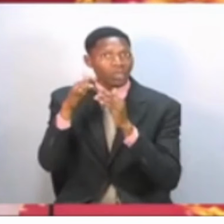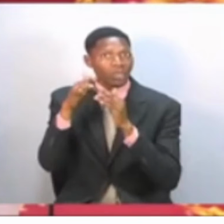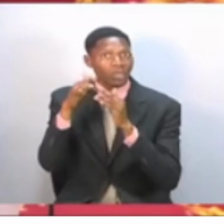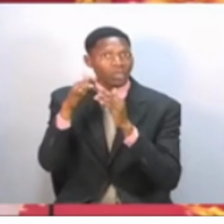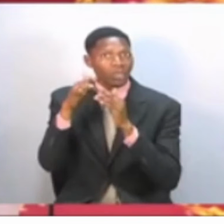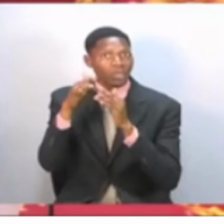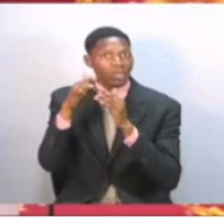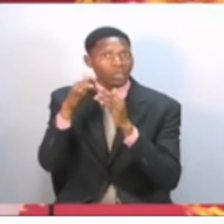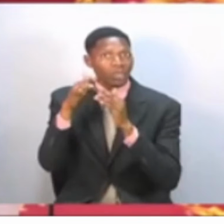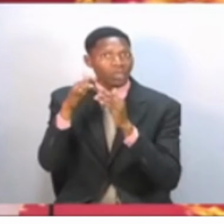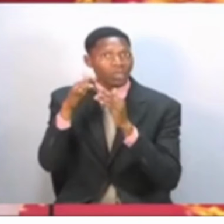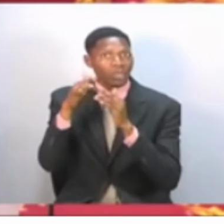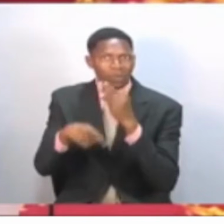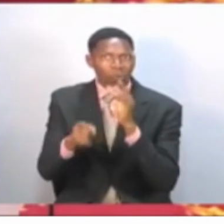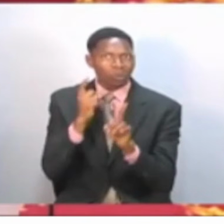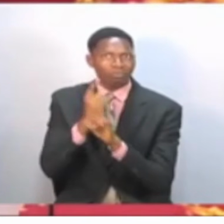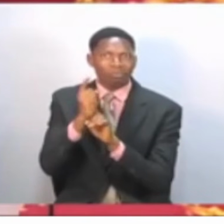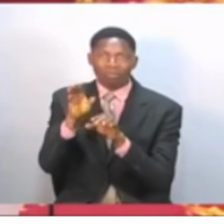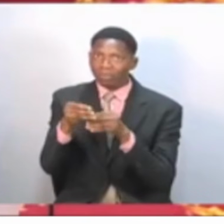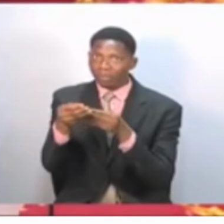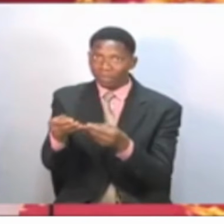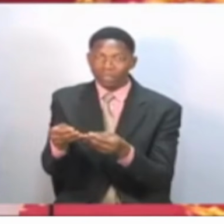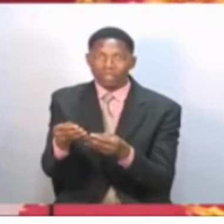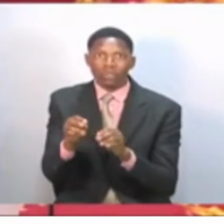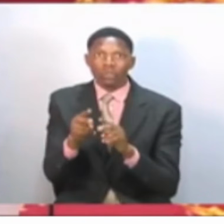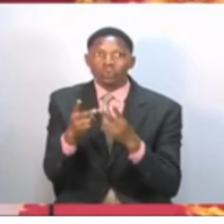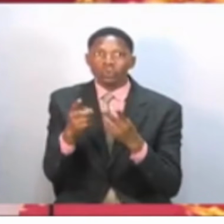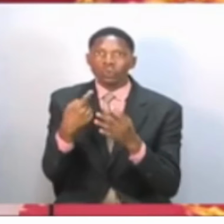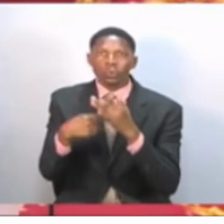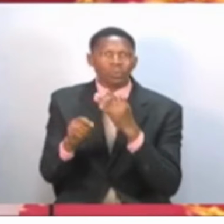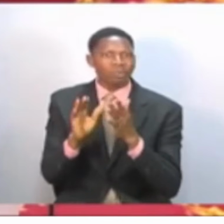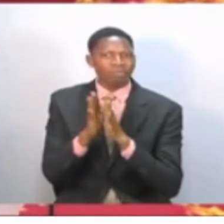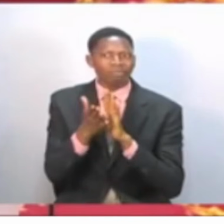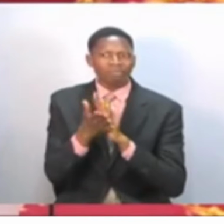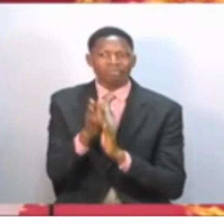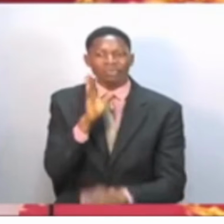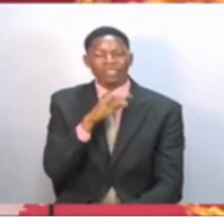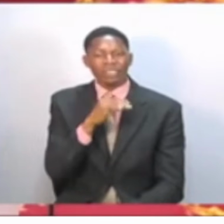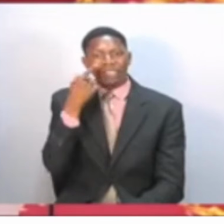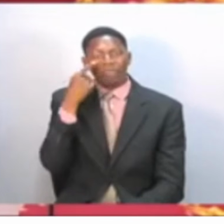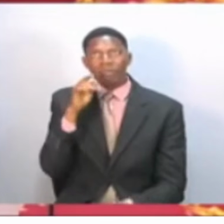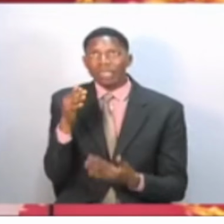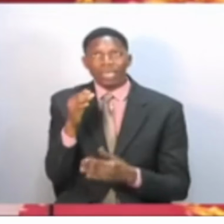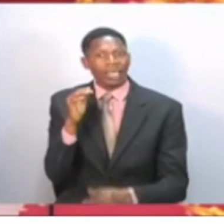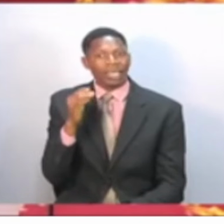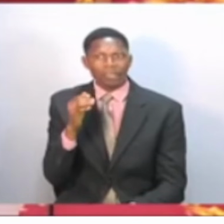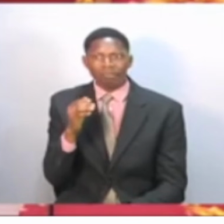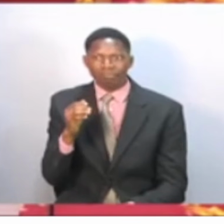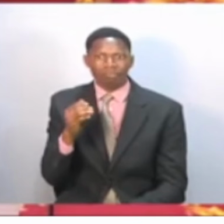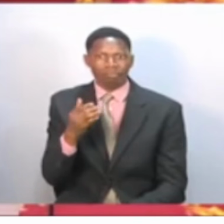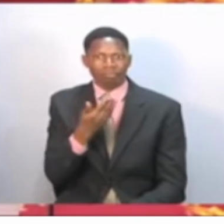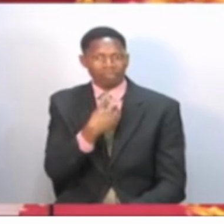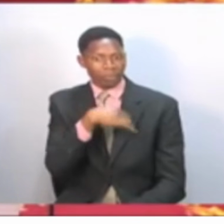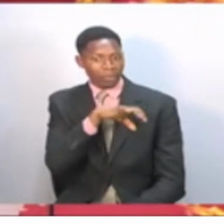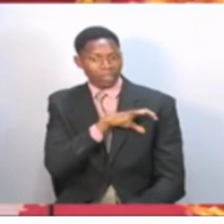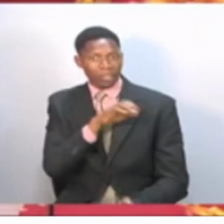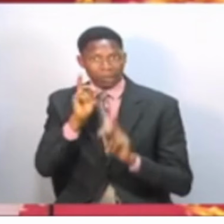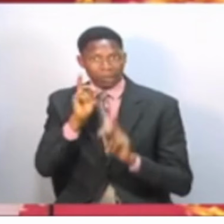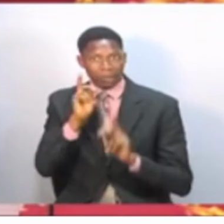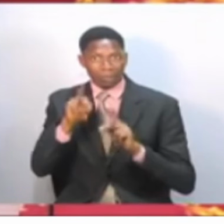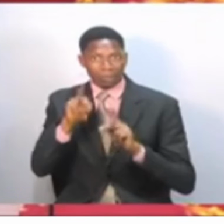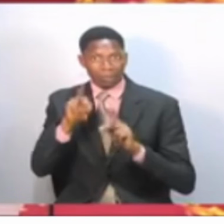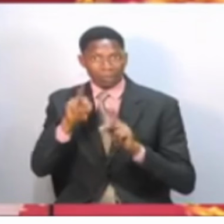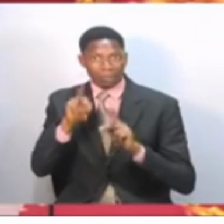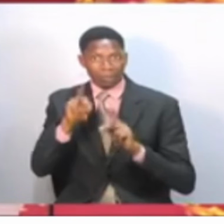projects were sole sourced. It will therefore be mischievous for any right-thinking member of society to conclude that the Ministry of Road